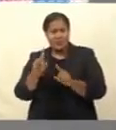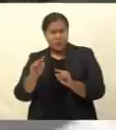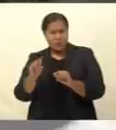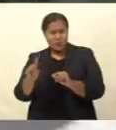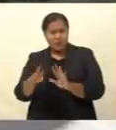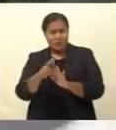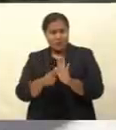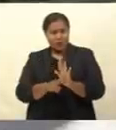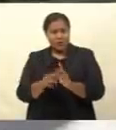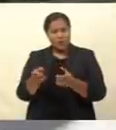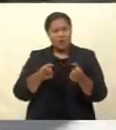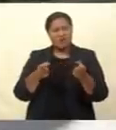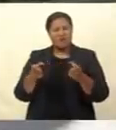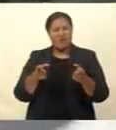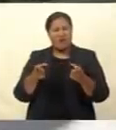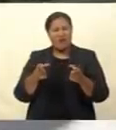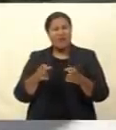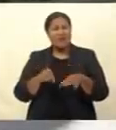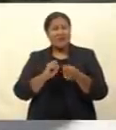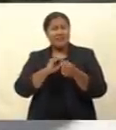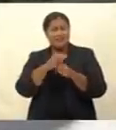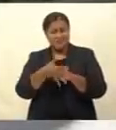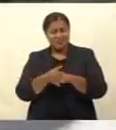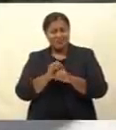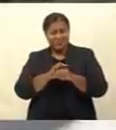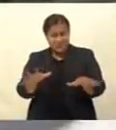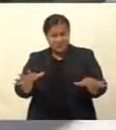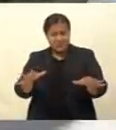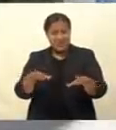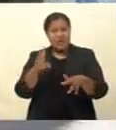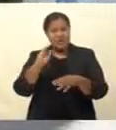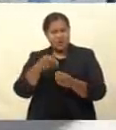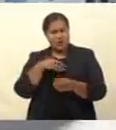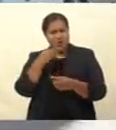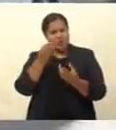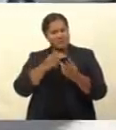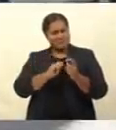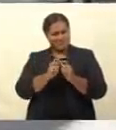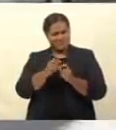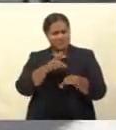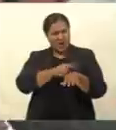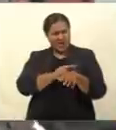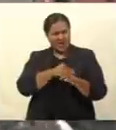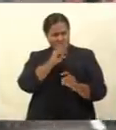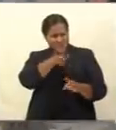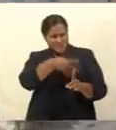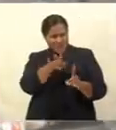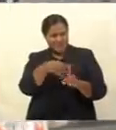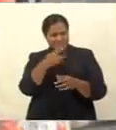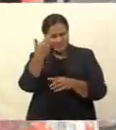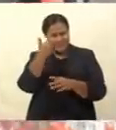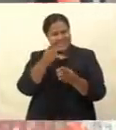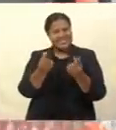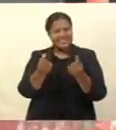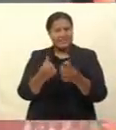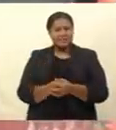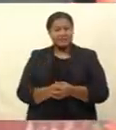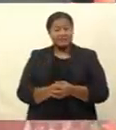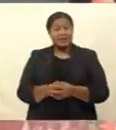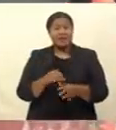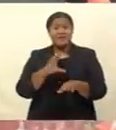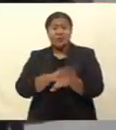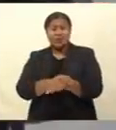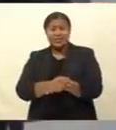spread of the virus, allowing for health officials to carry out screening and swab testing to happen. Police officers are at